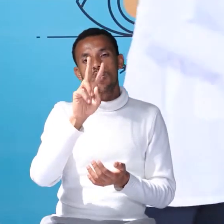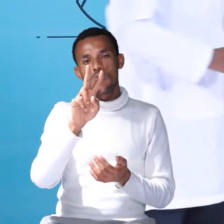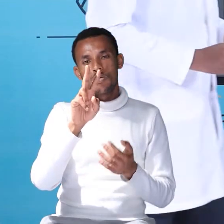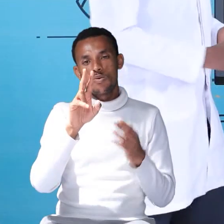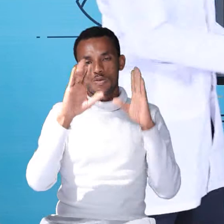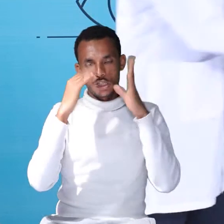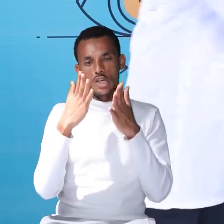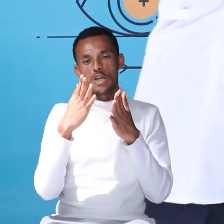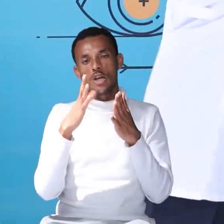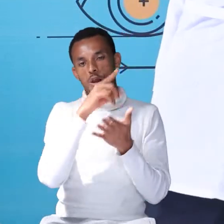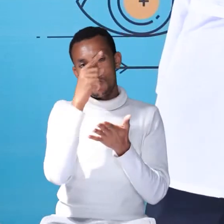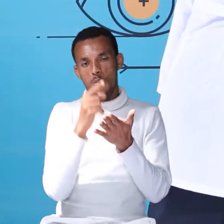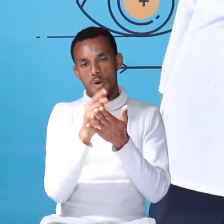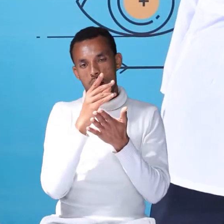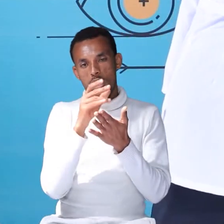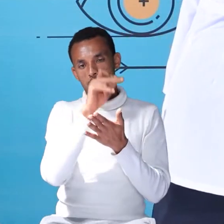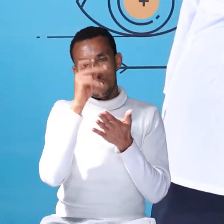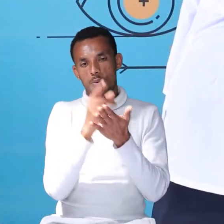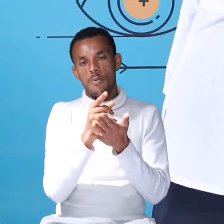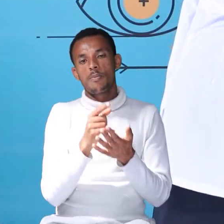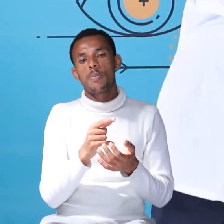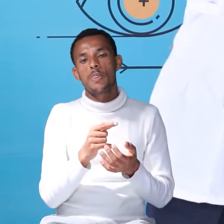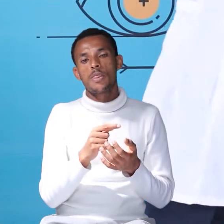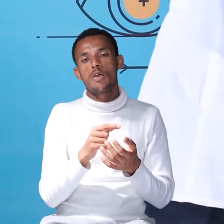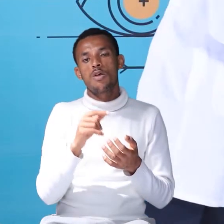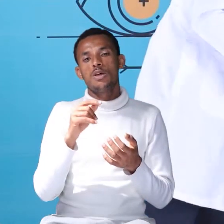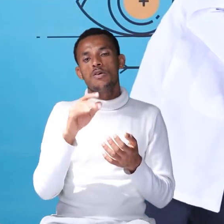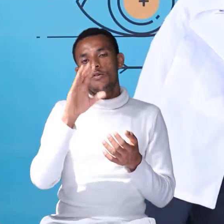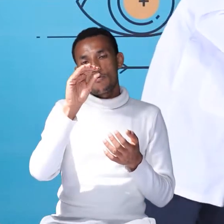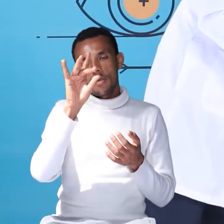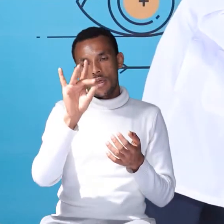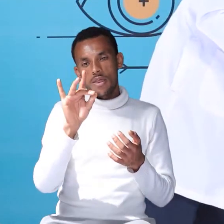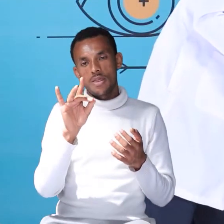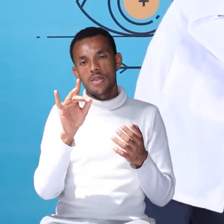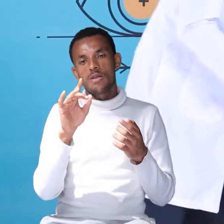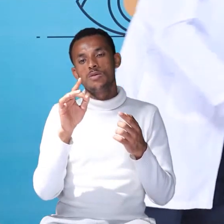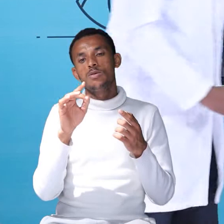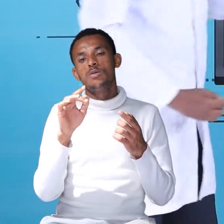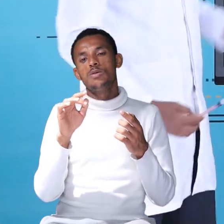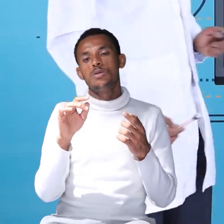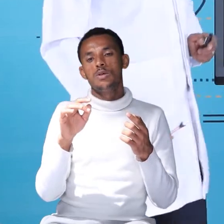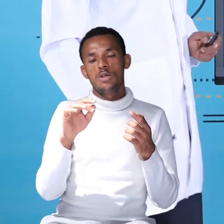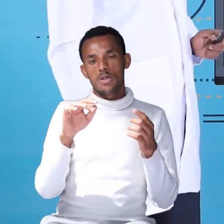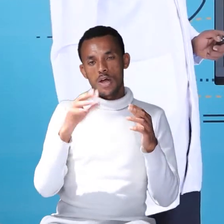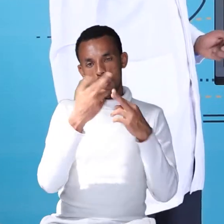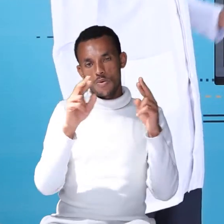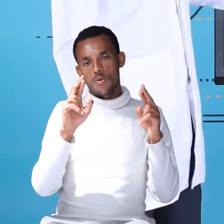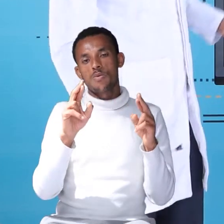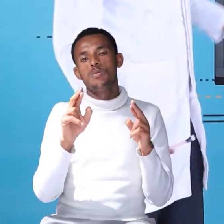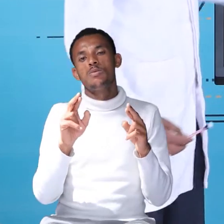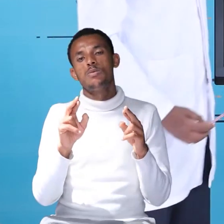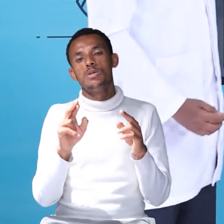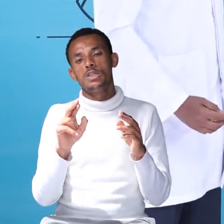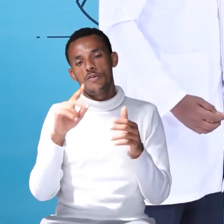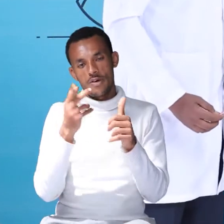with diploma and 58 teachers with degree. It will be. What is the ratio of the two? This gives that part to part. The